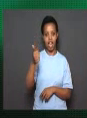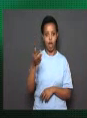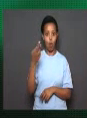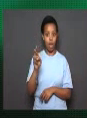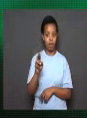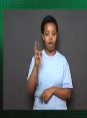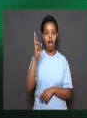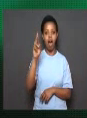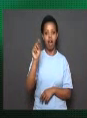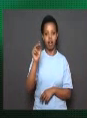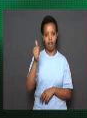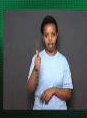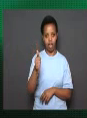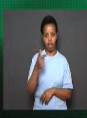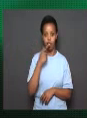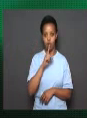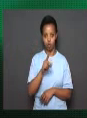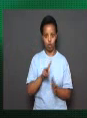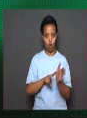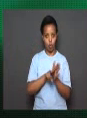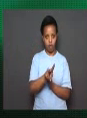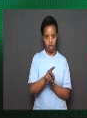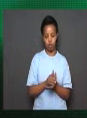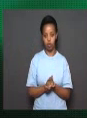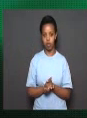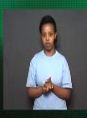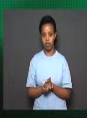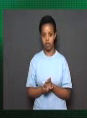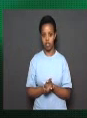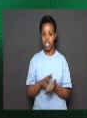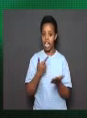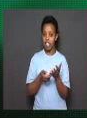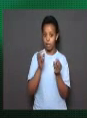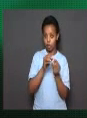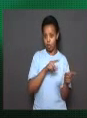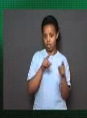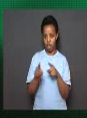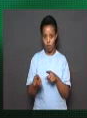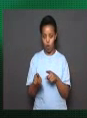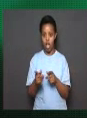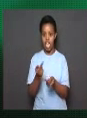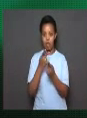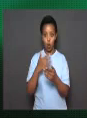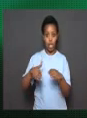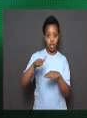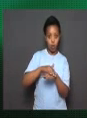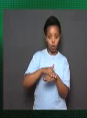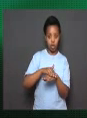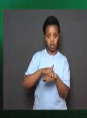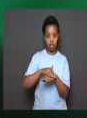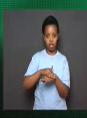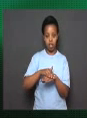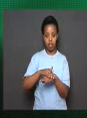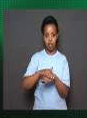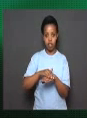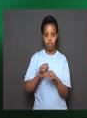or RNA, on virion. As well, the protein coat